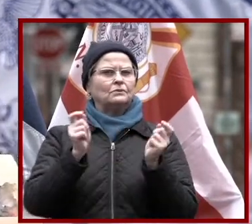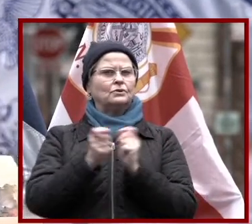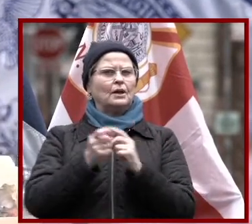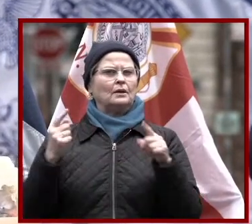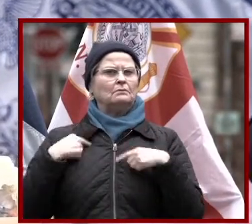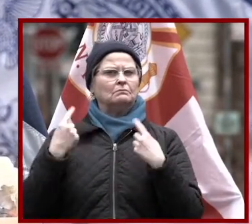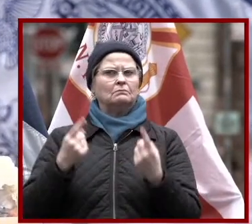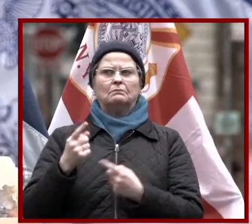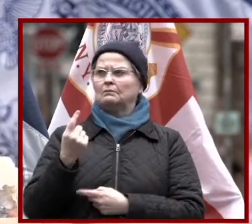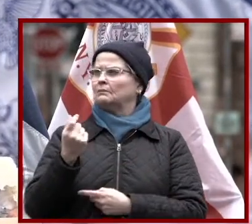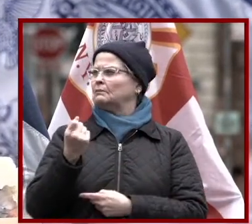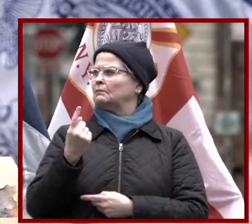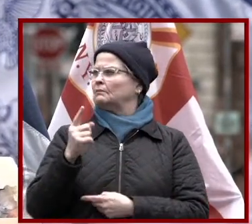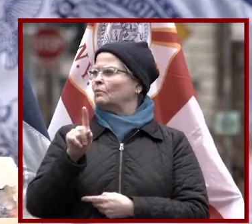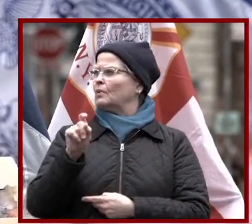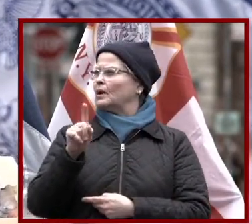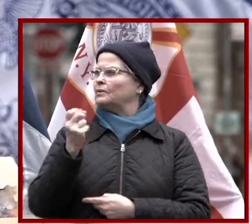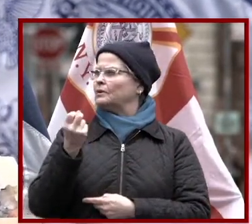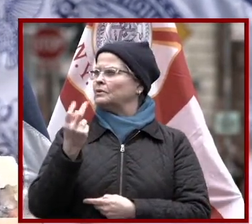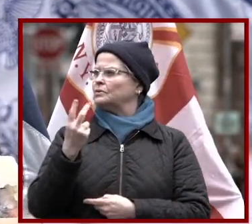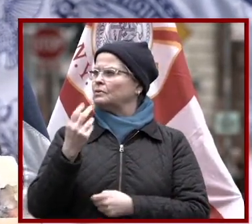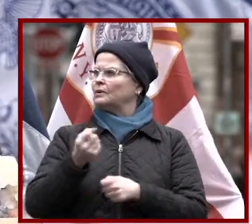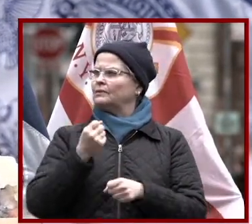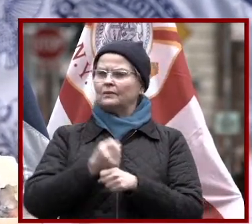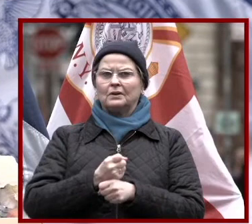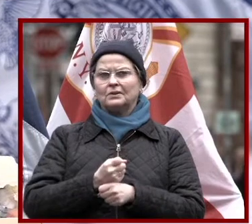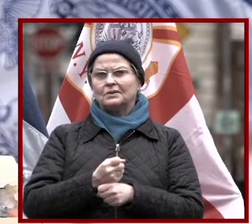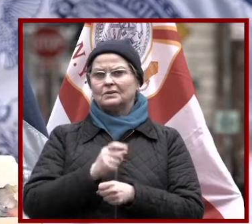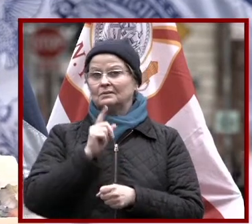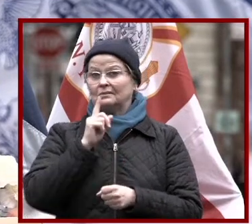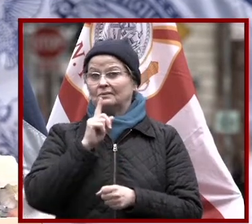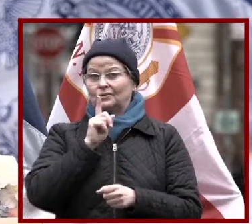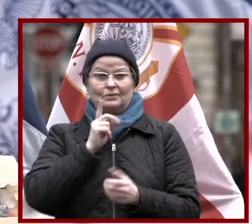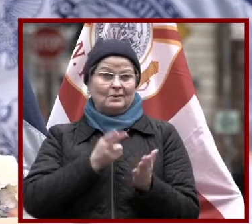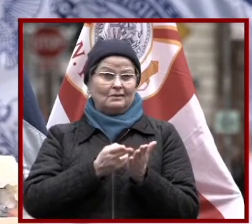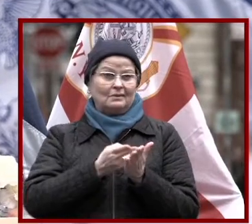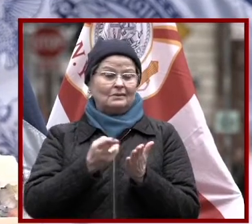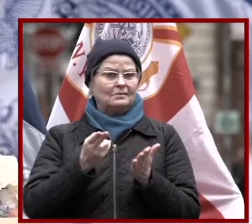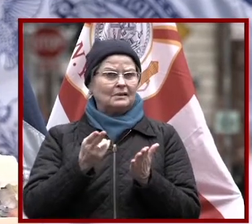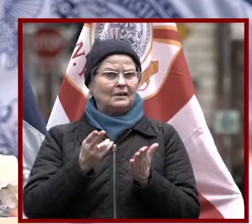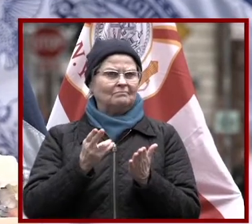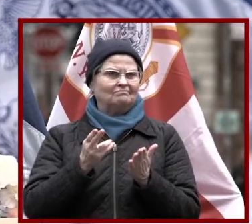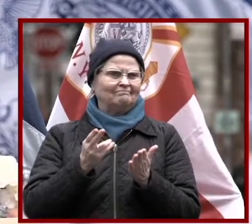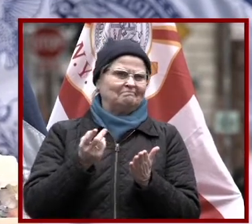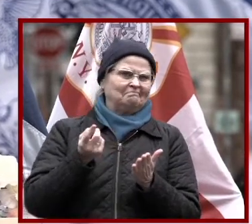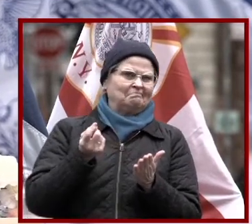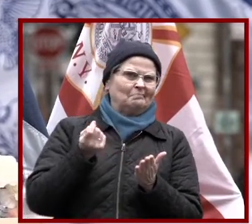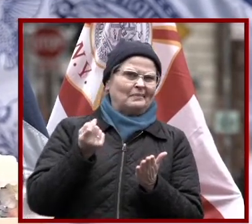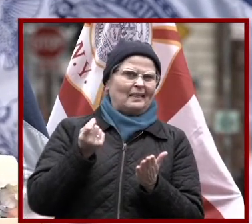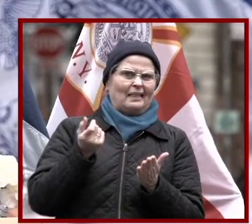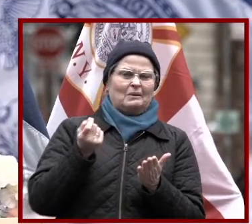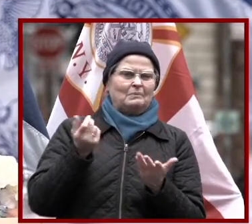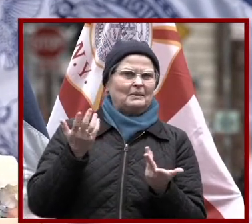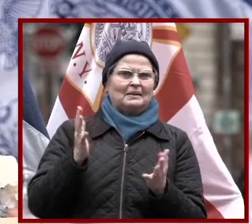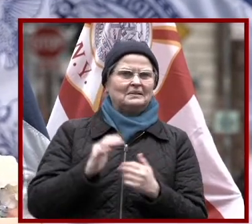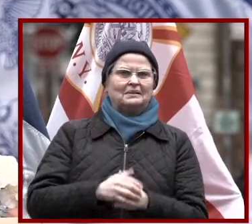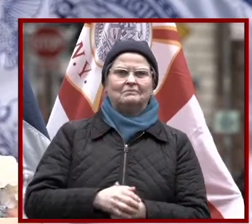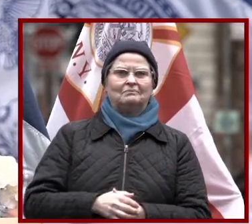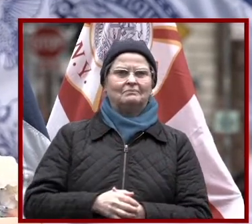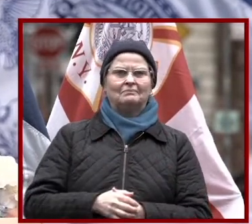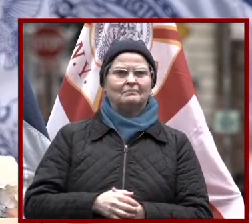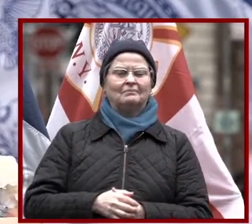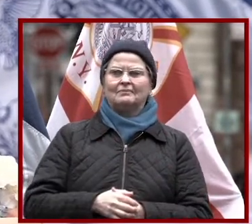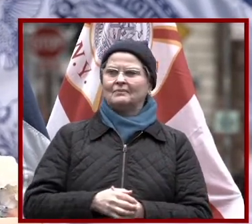day? And in many respects, not much. Tens of thousands of women who are